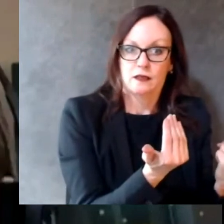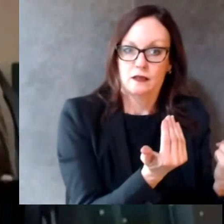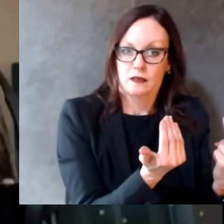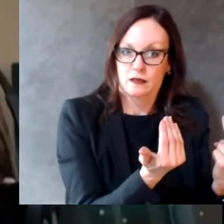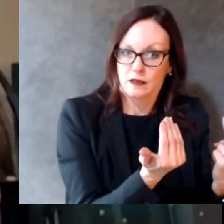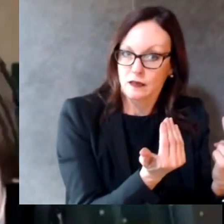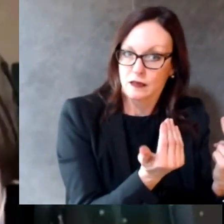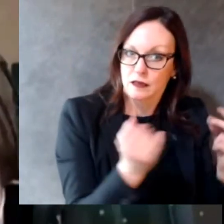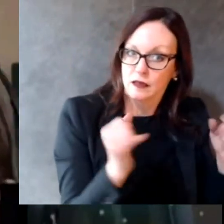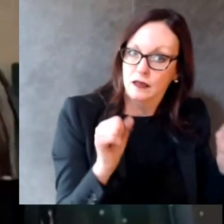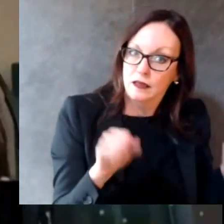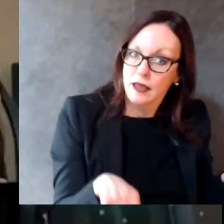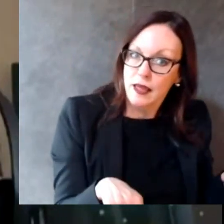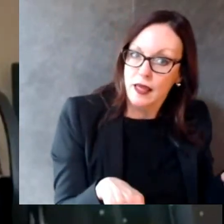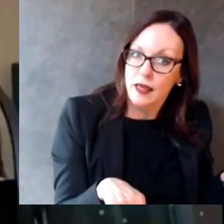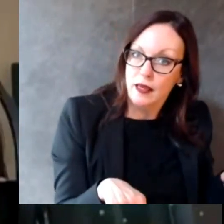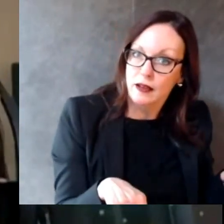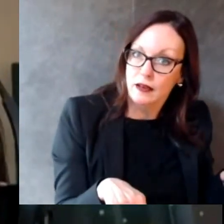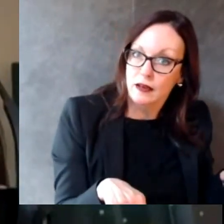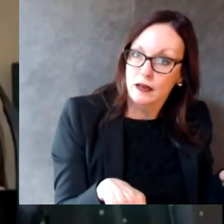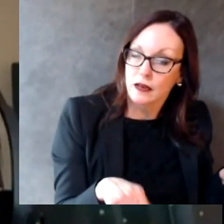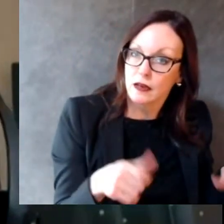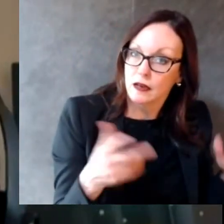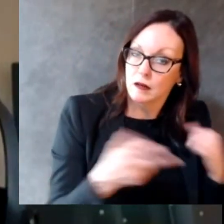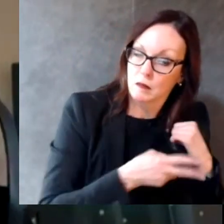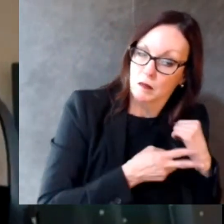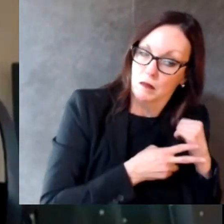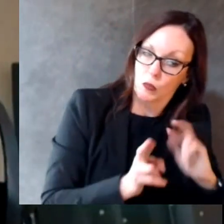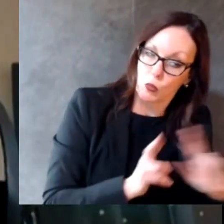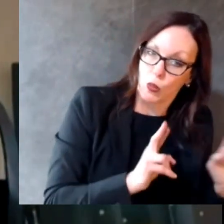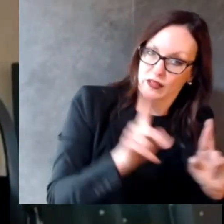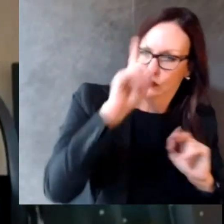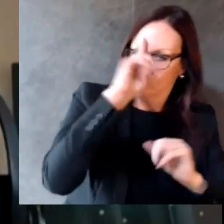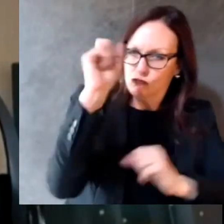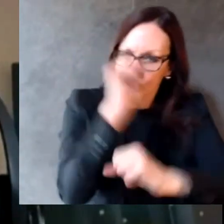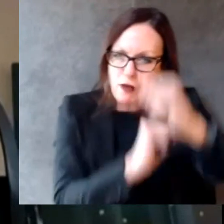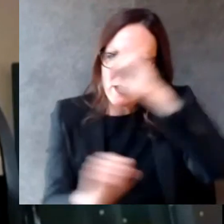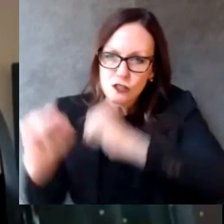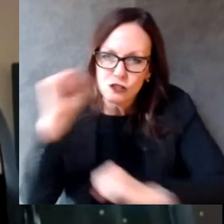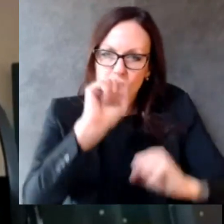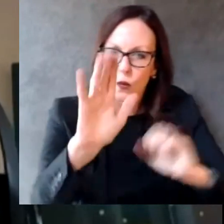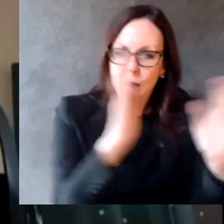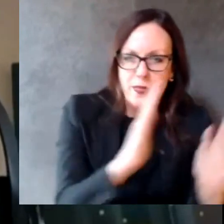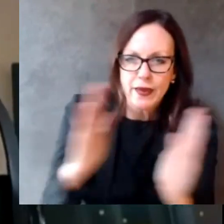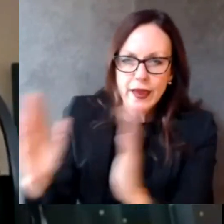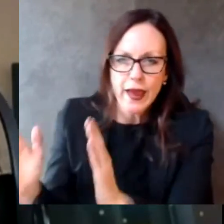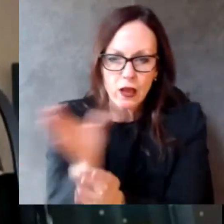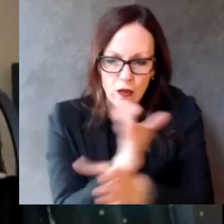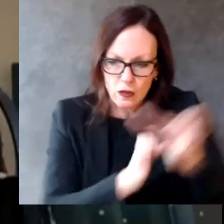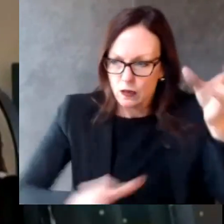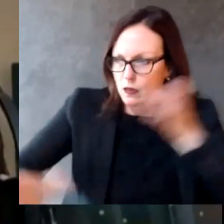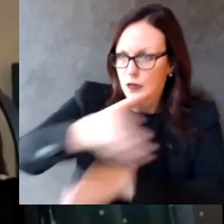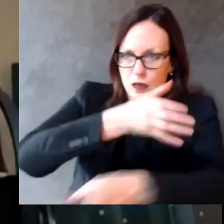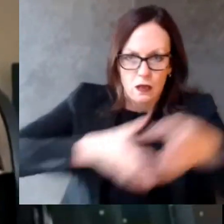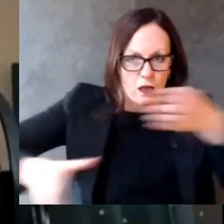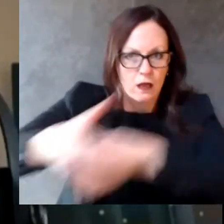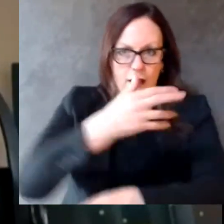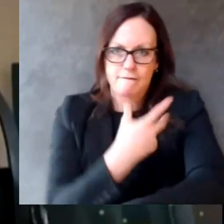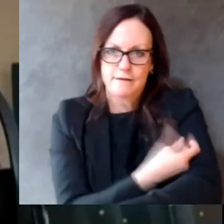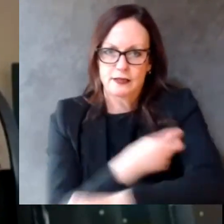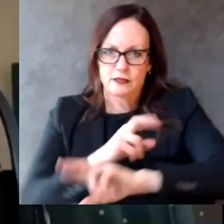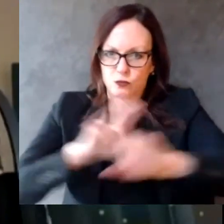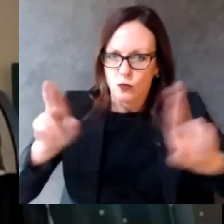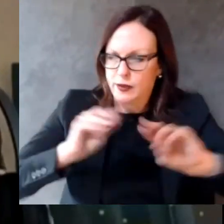an on-demand system for vaccine. Not only will that allow our vaccinators to just